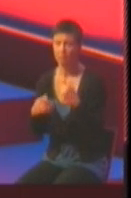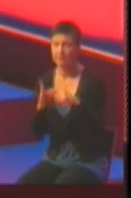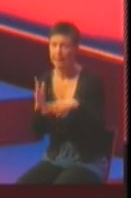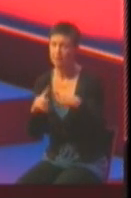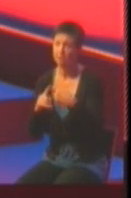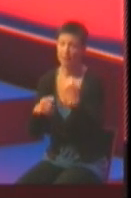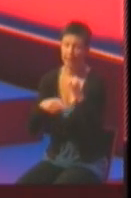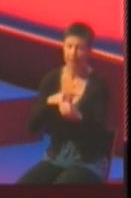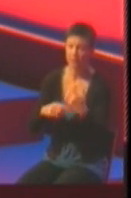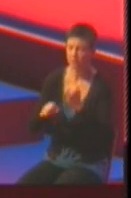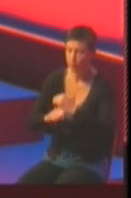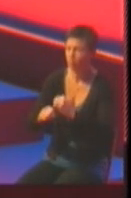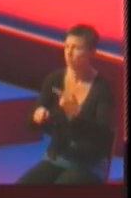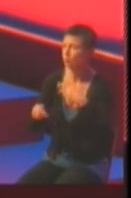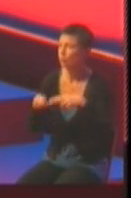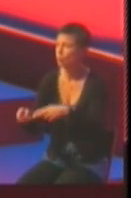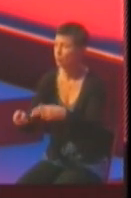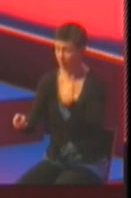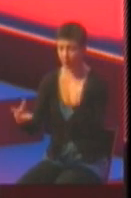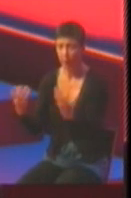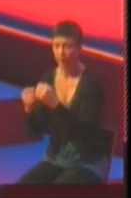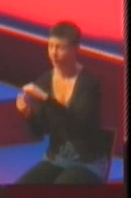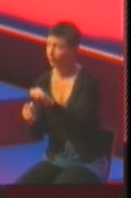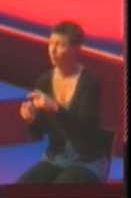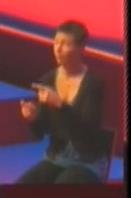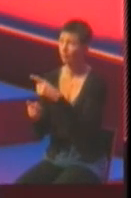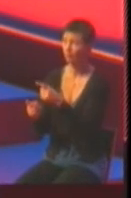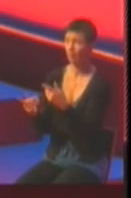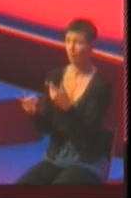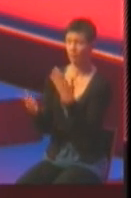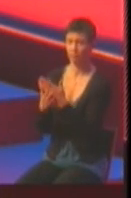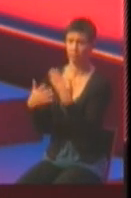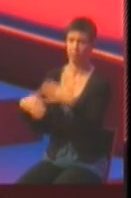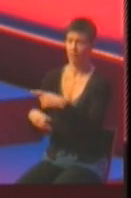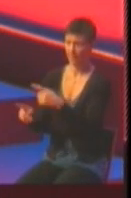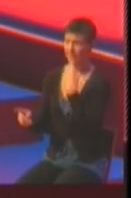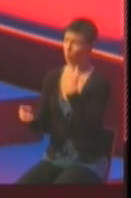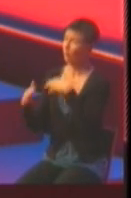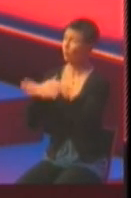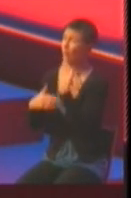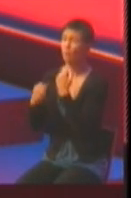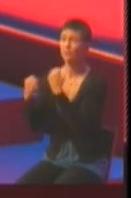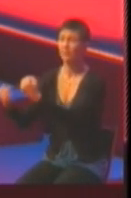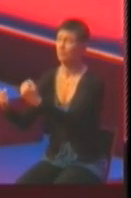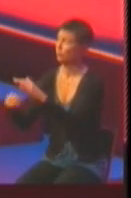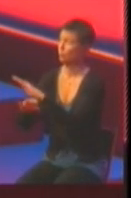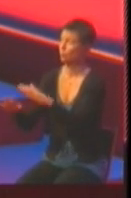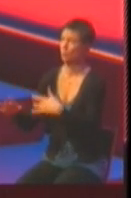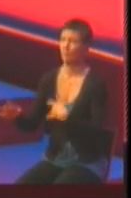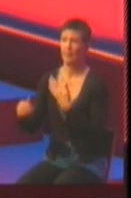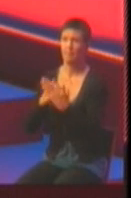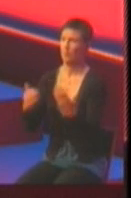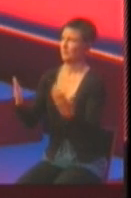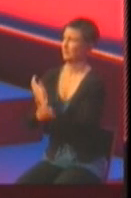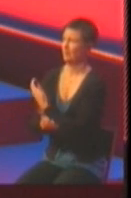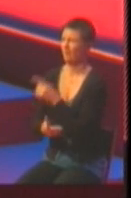bombs. I've travelled in a Mastiff at a forward operating base in Musa Qala, and I can tell you that you don't get